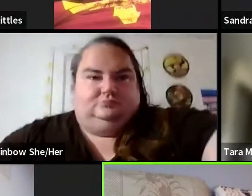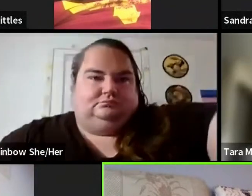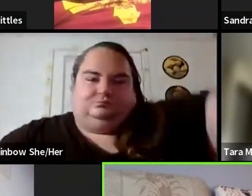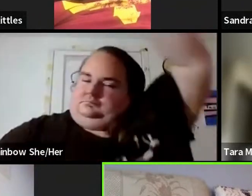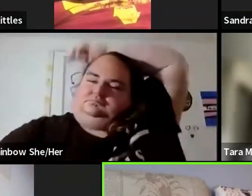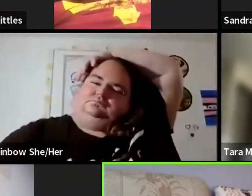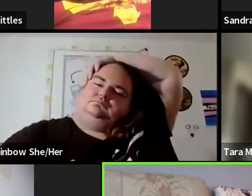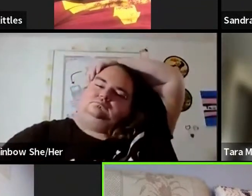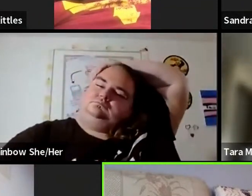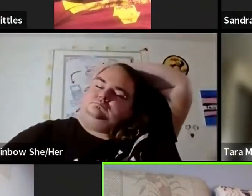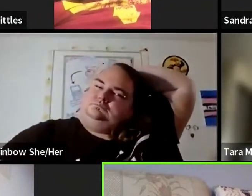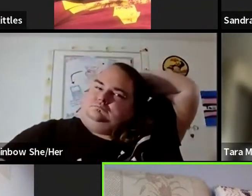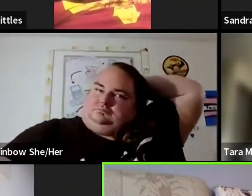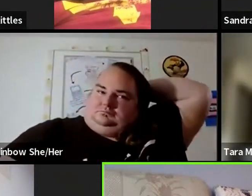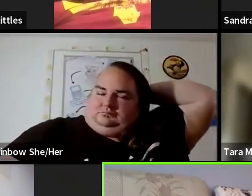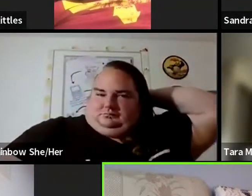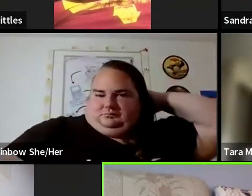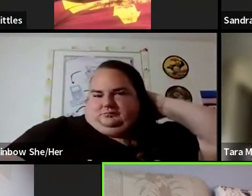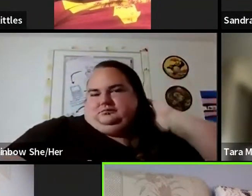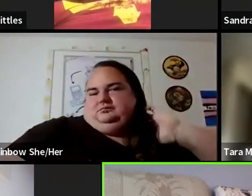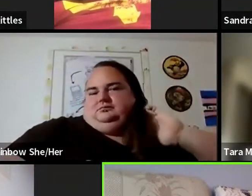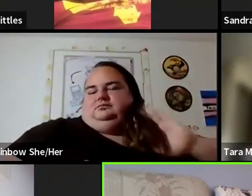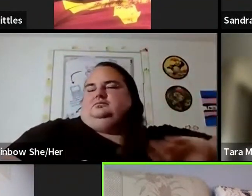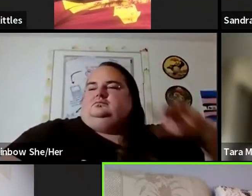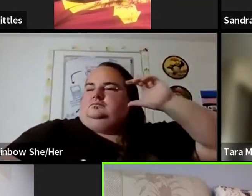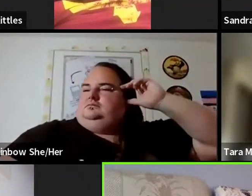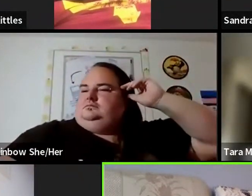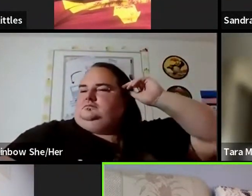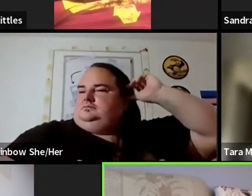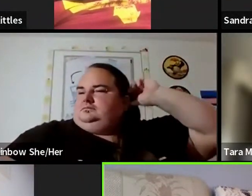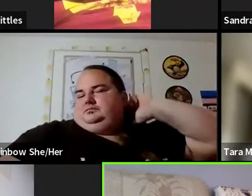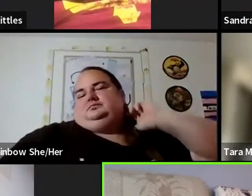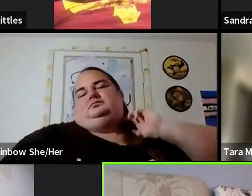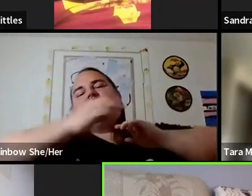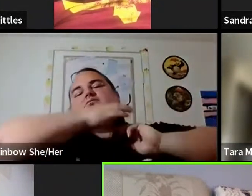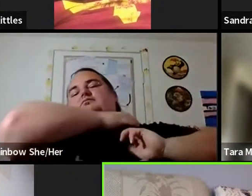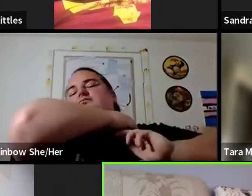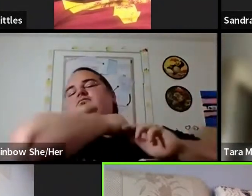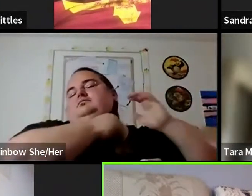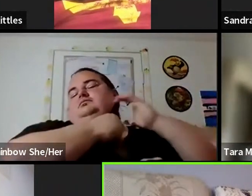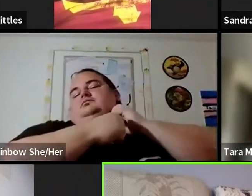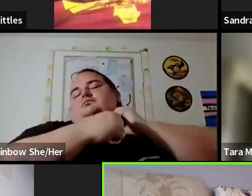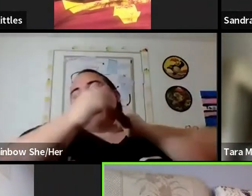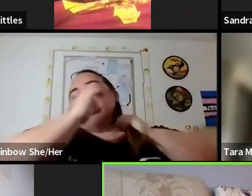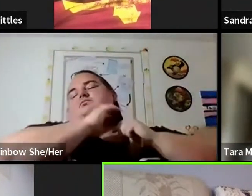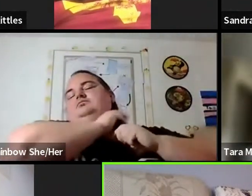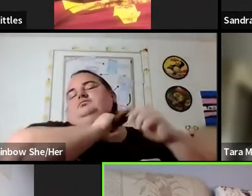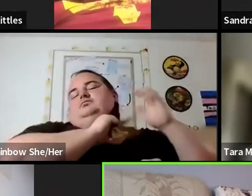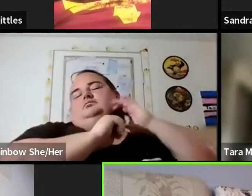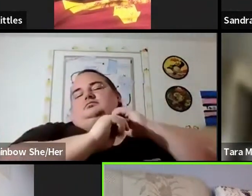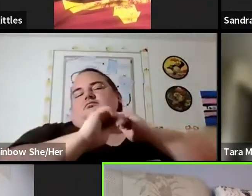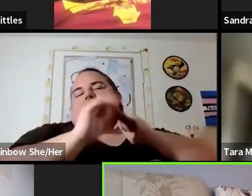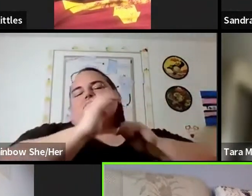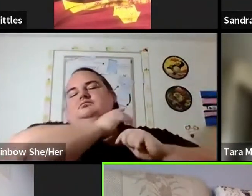the mental health, addiction, all this emotional vulnerability, you're adding to the rise and the cause of it. So